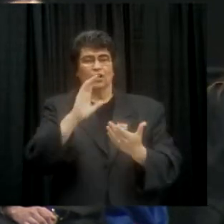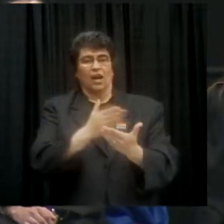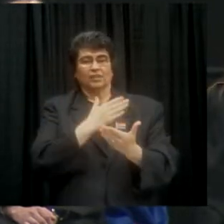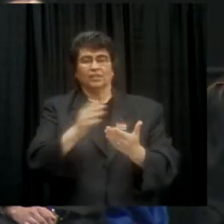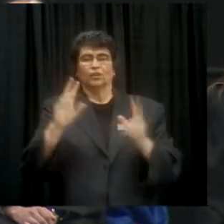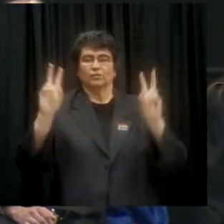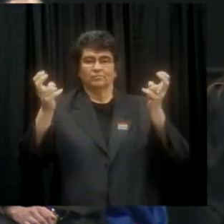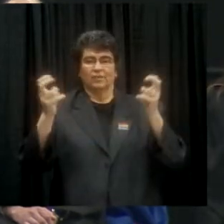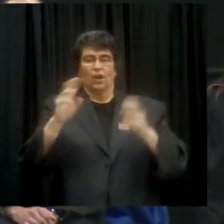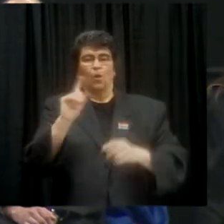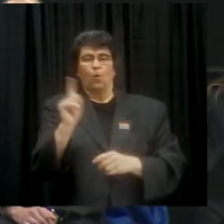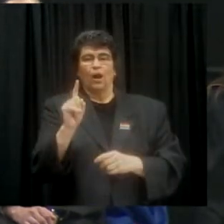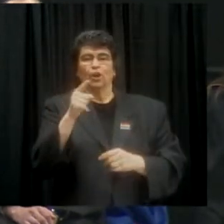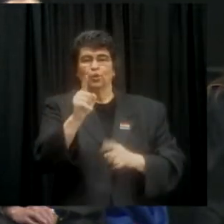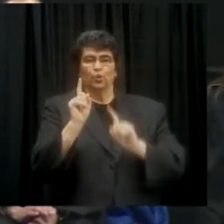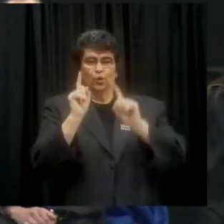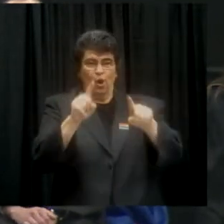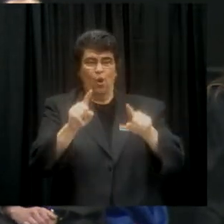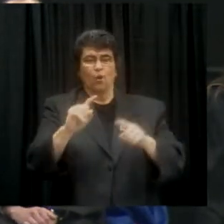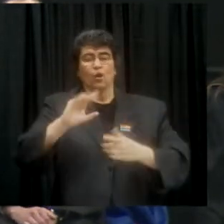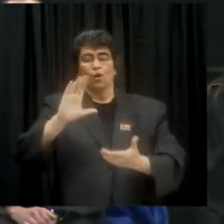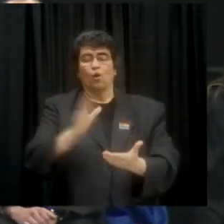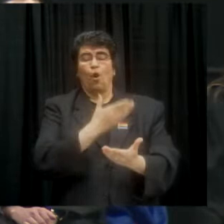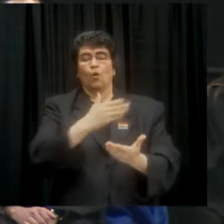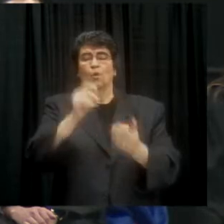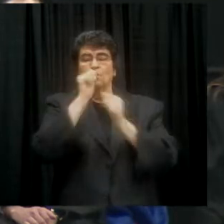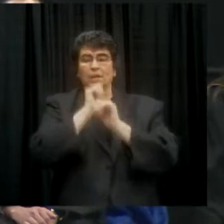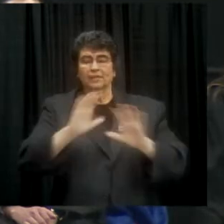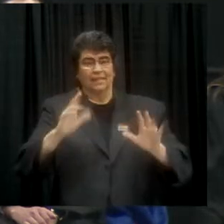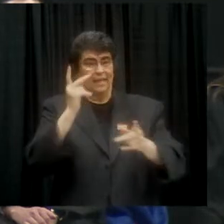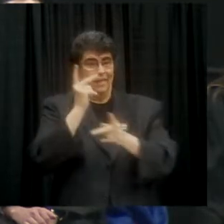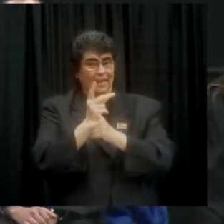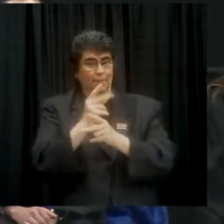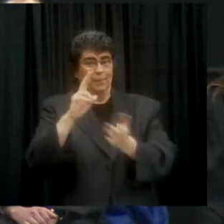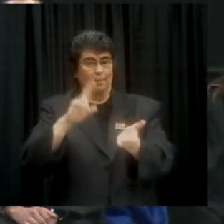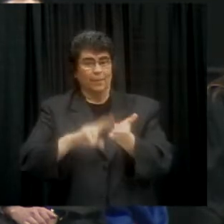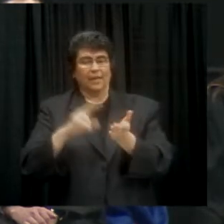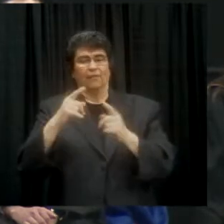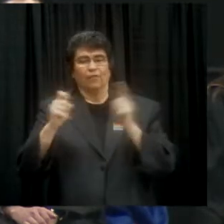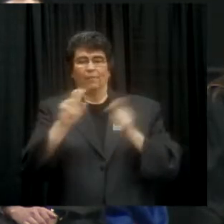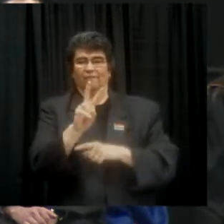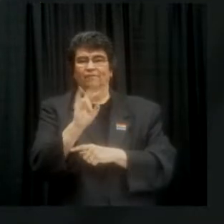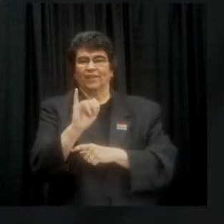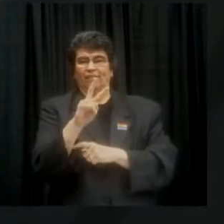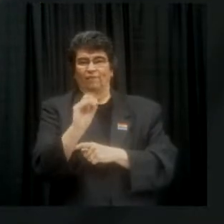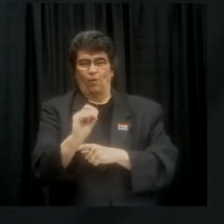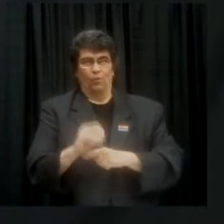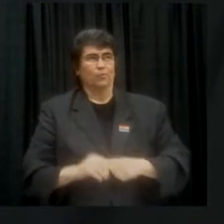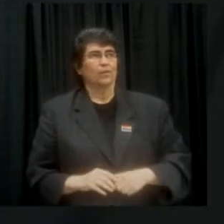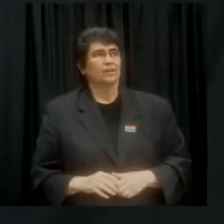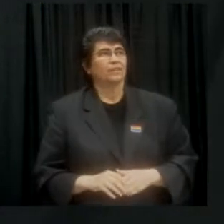And Wherever You Go, a Choral Blessing, and Keep the Beat from Vivo.